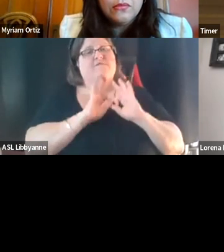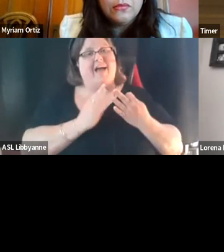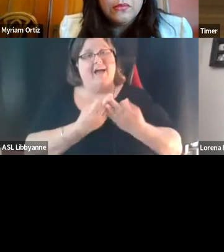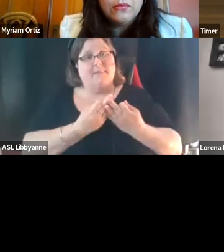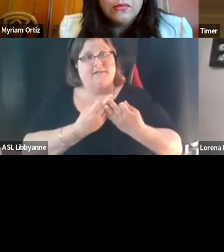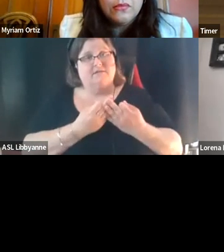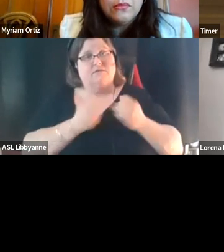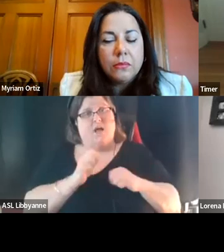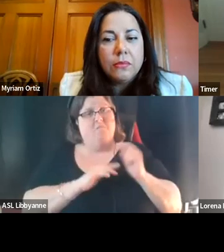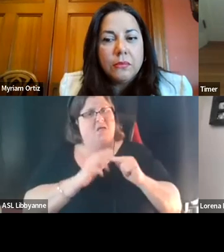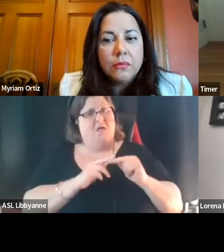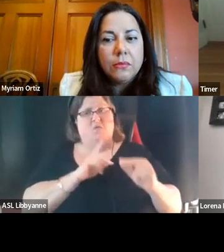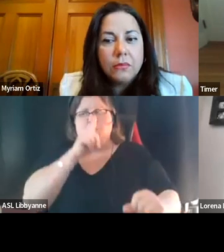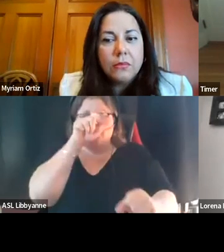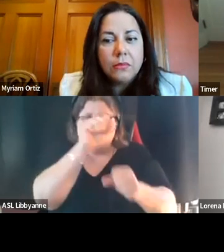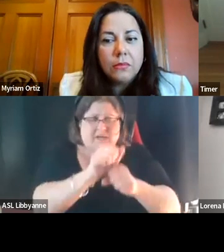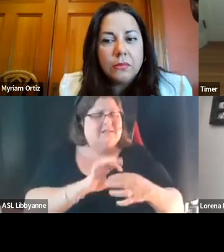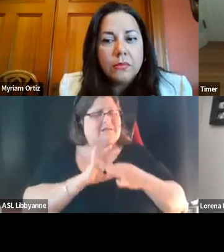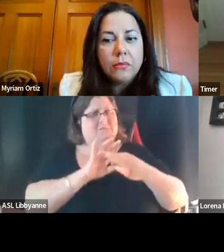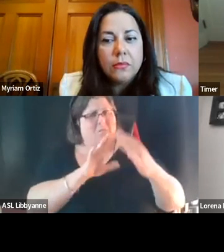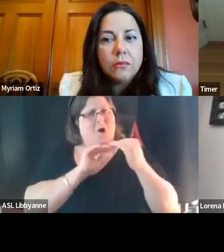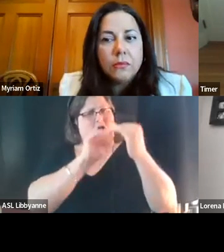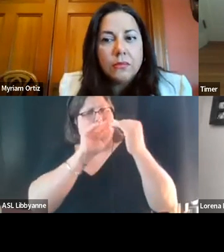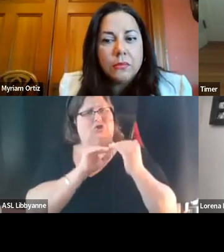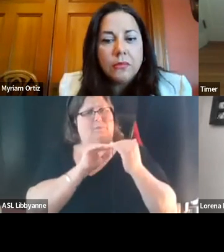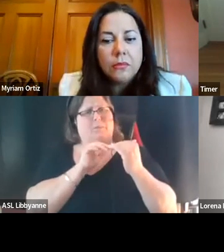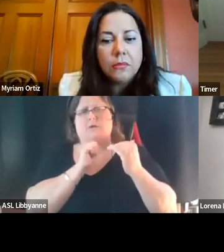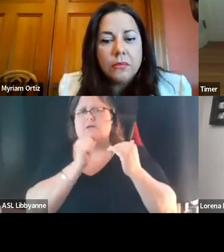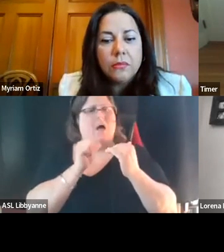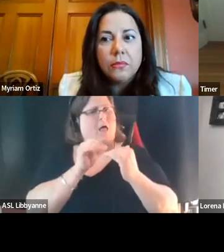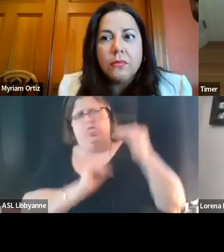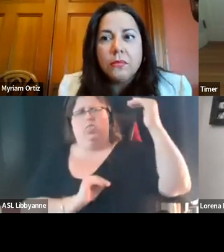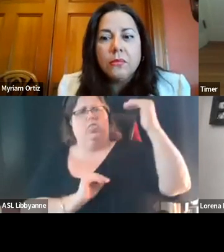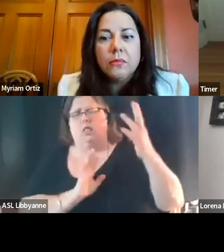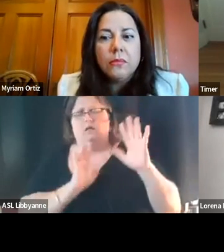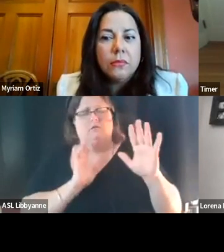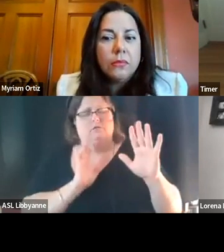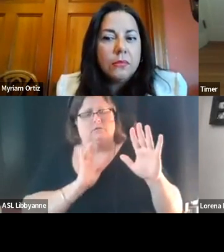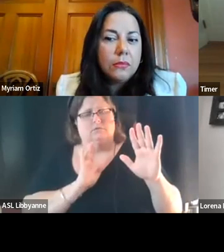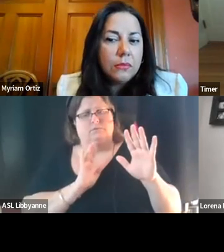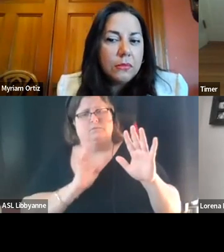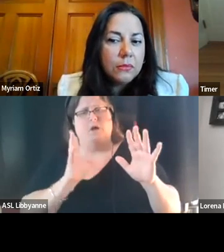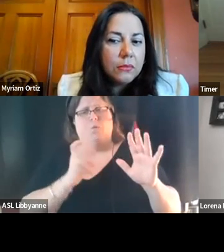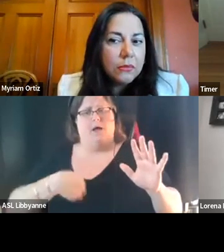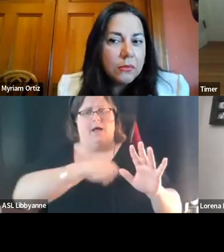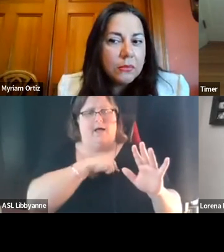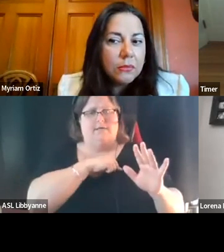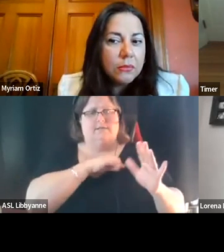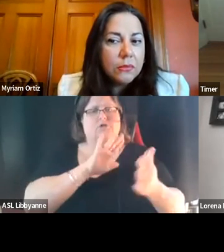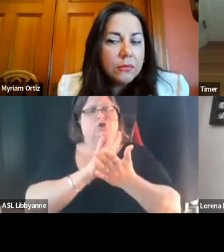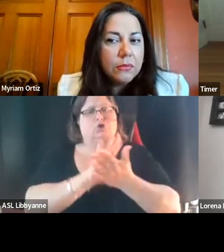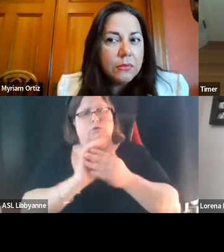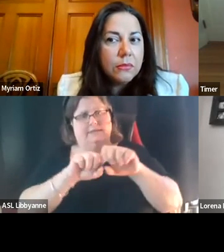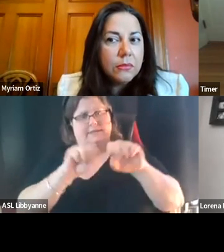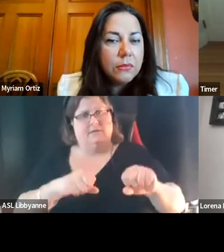authentic partnership and feel valued at that school level. I want us as a school system and for the new